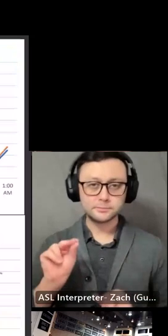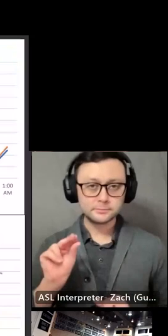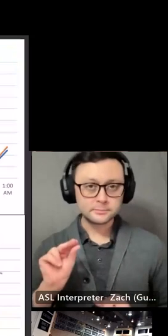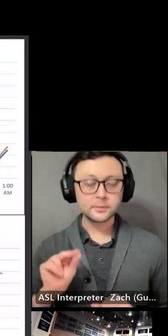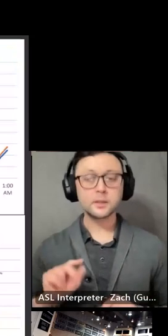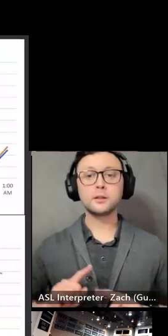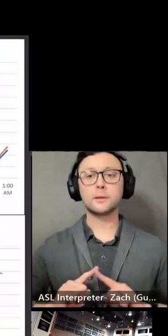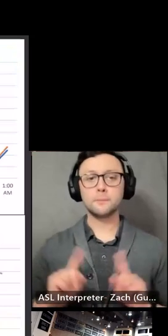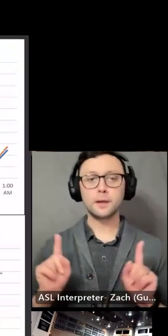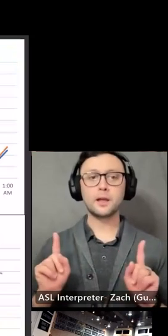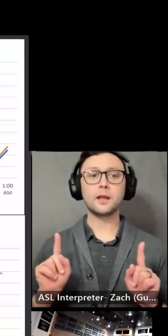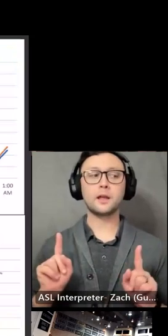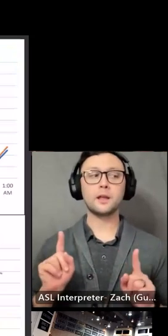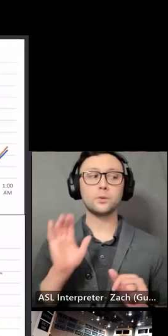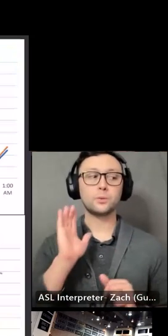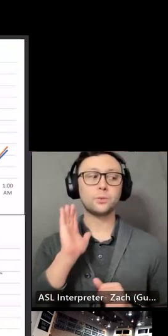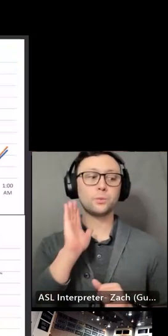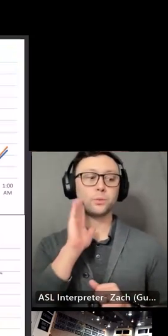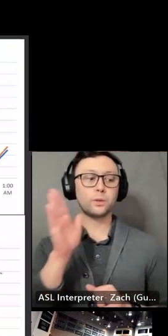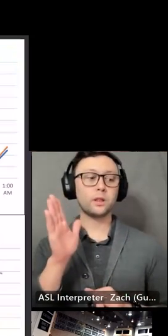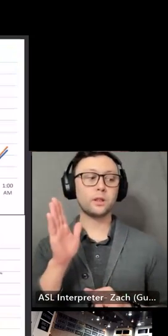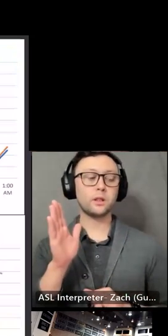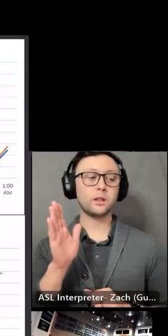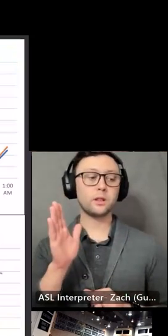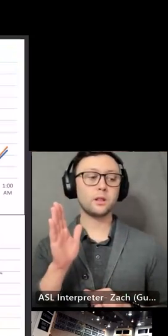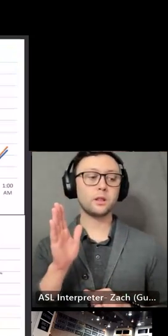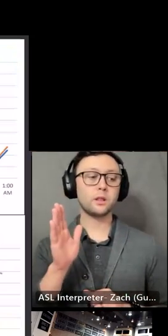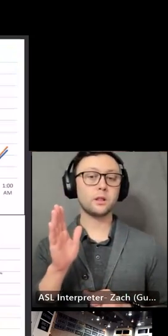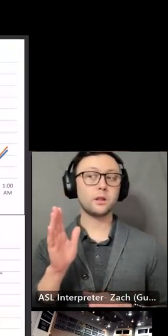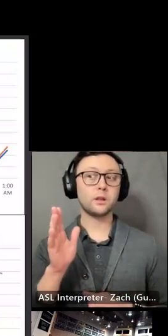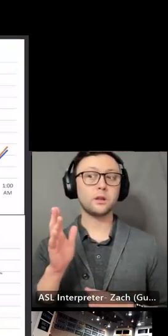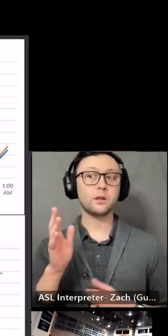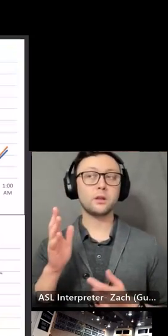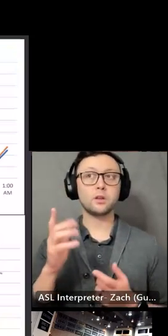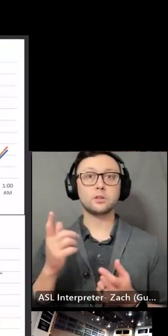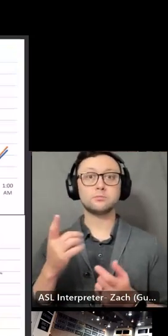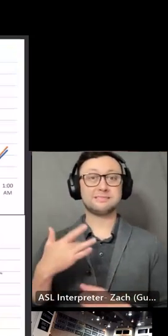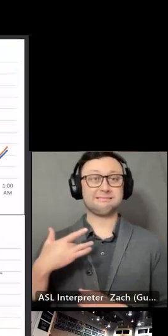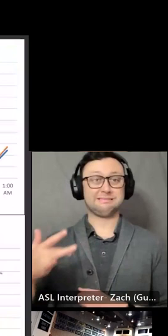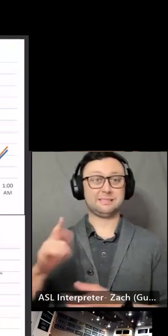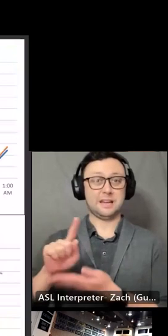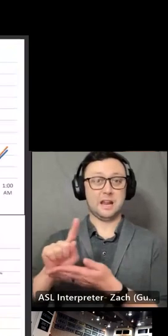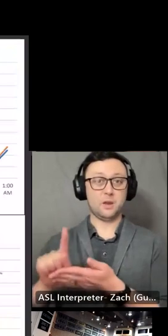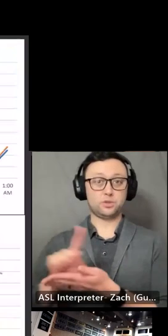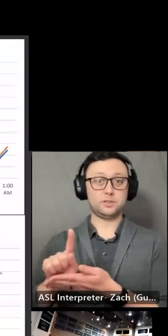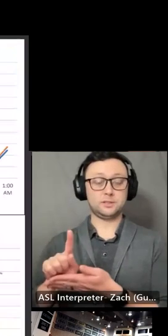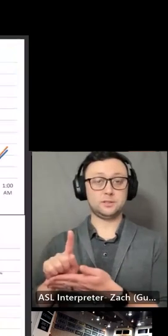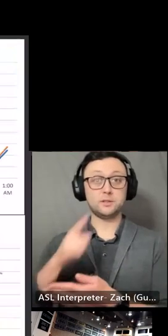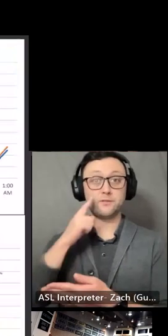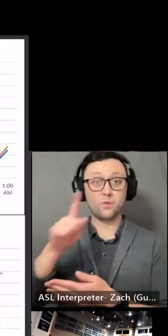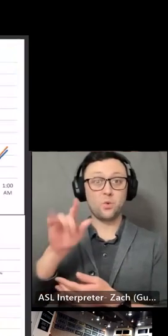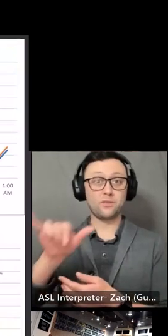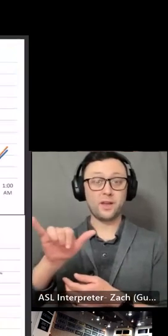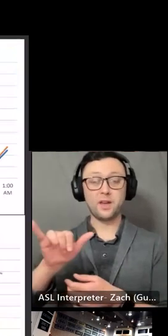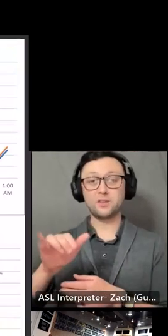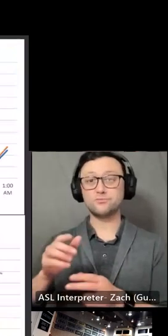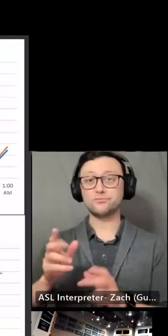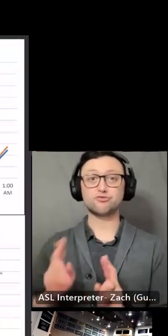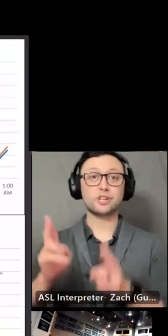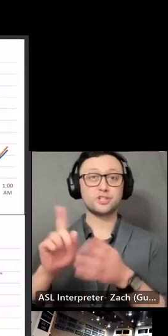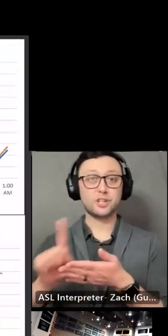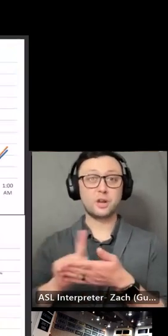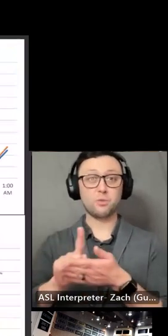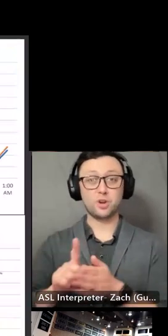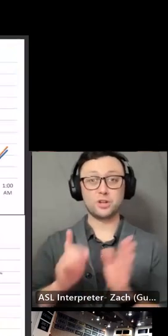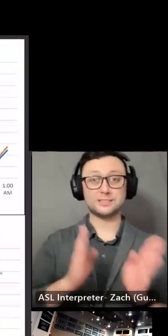we largely are operating outside of the traditional peak hour for the surrounding roadways.